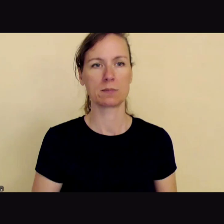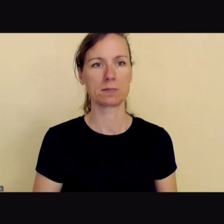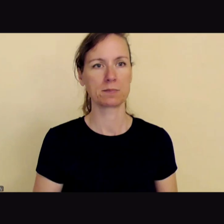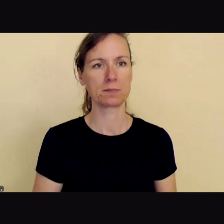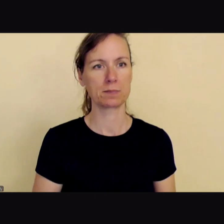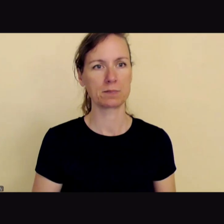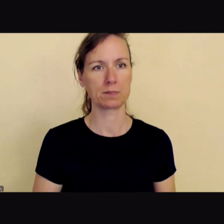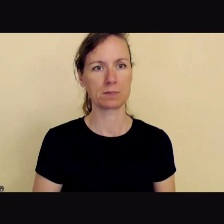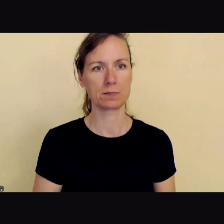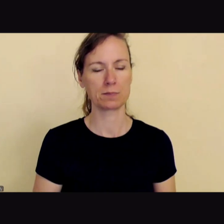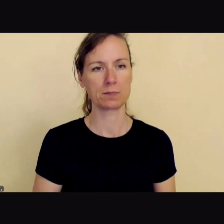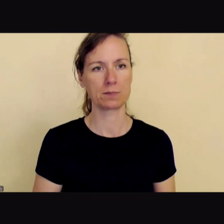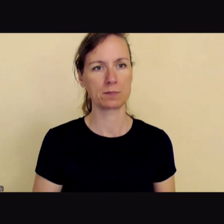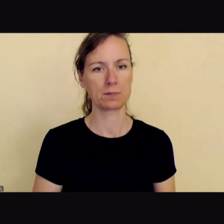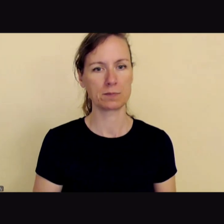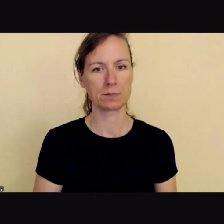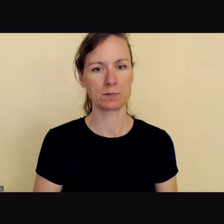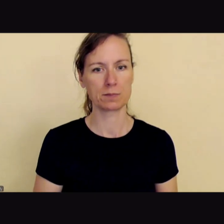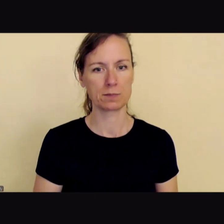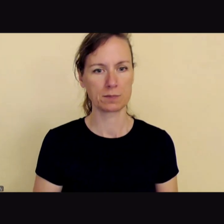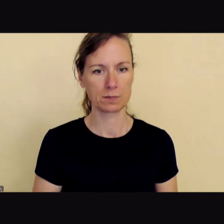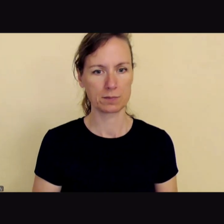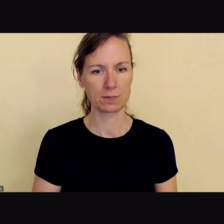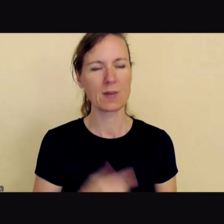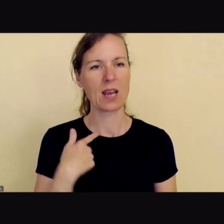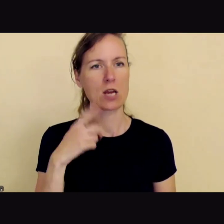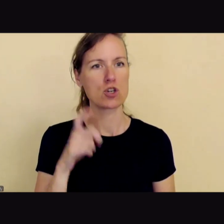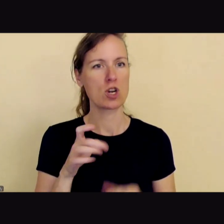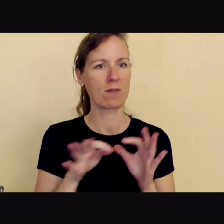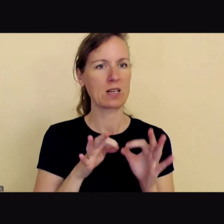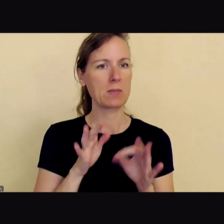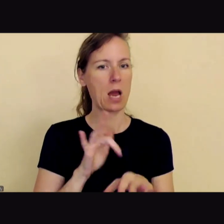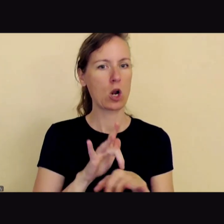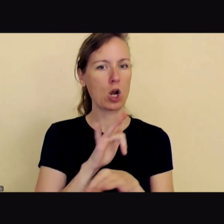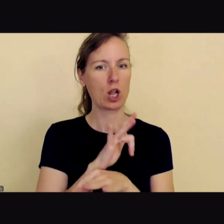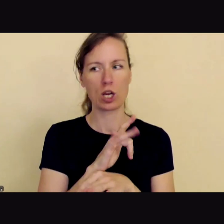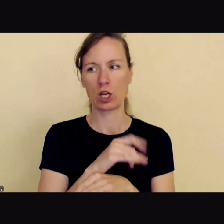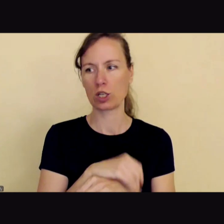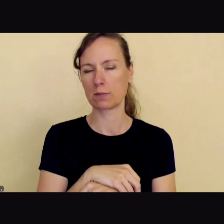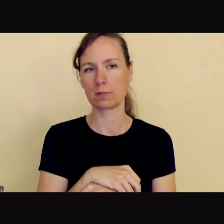I should have addressed that early in my mind. No, it's okay.